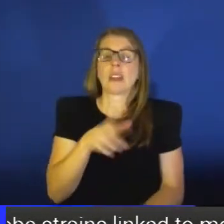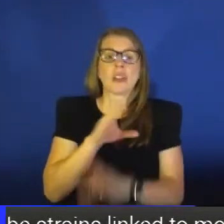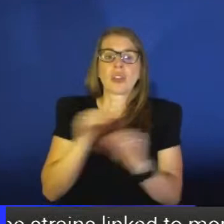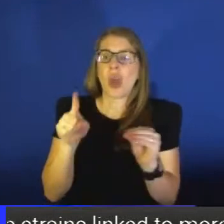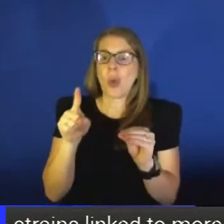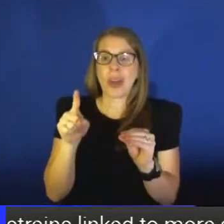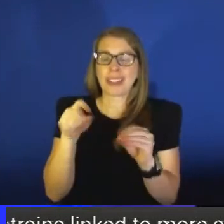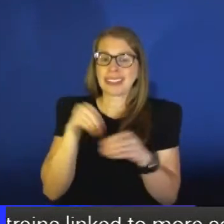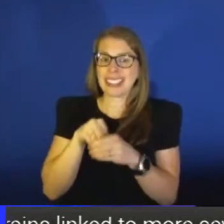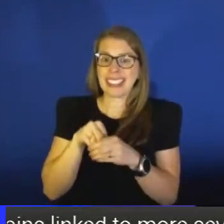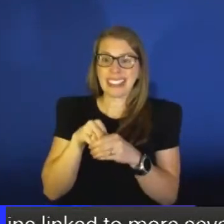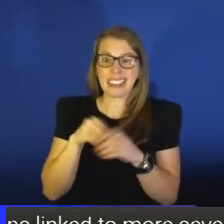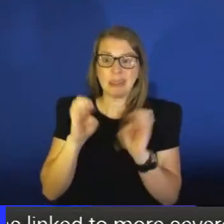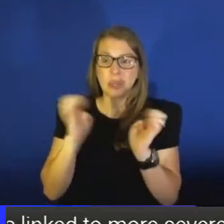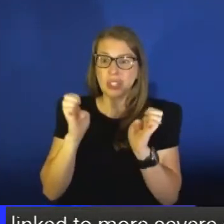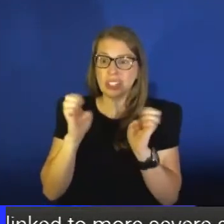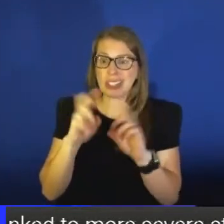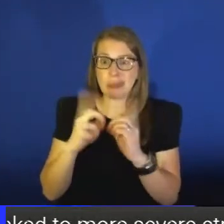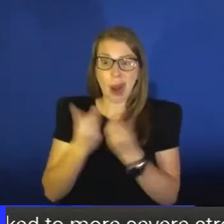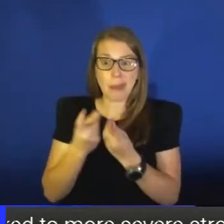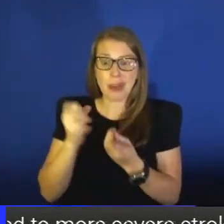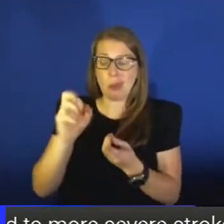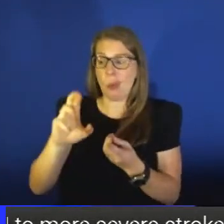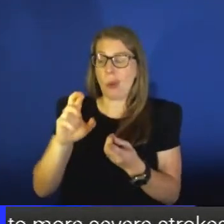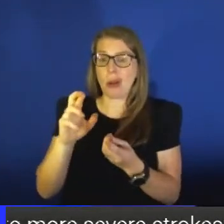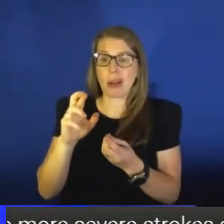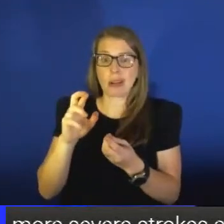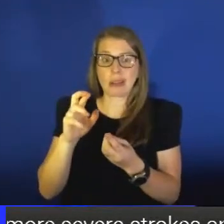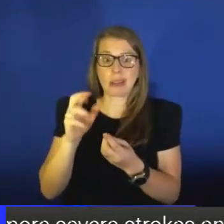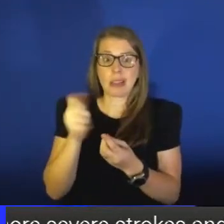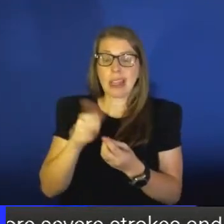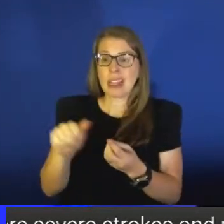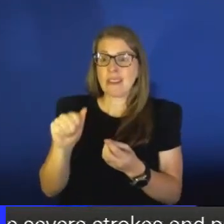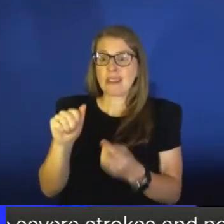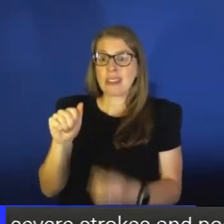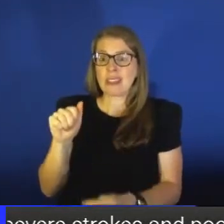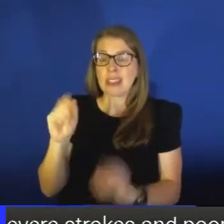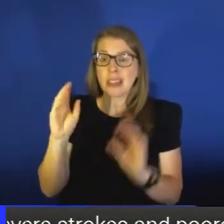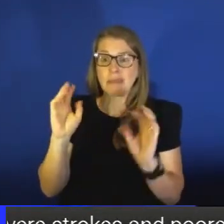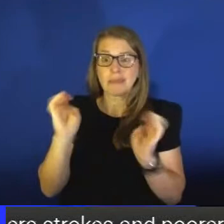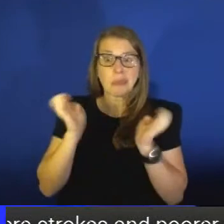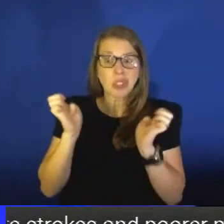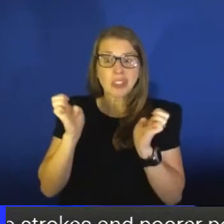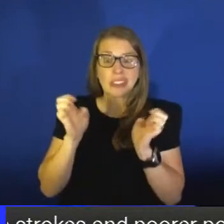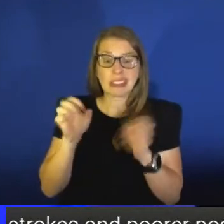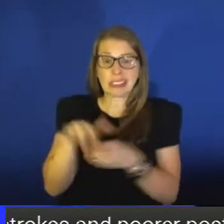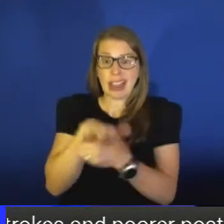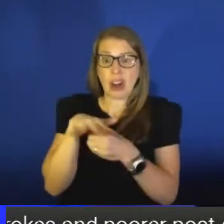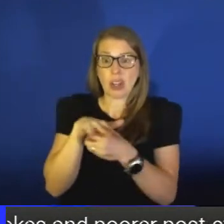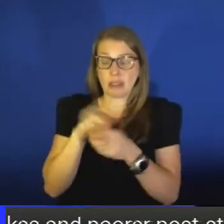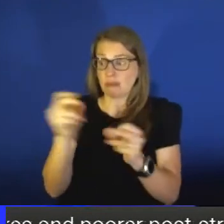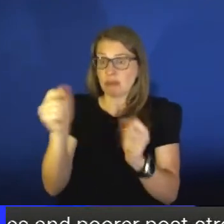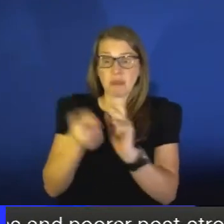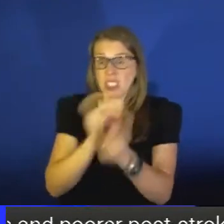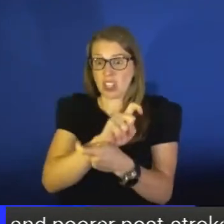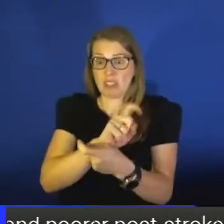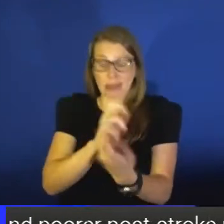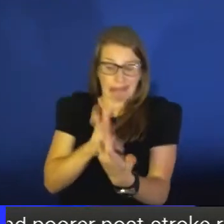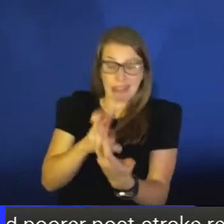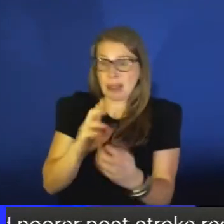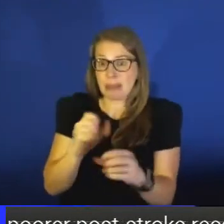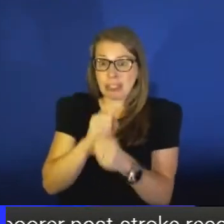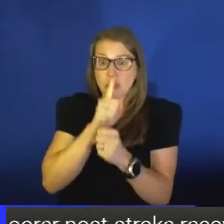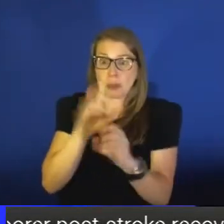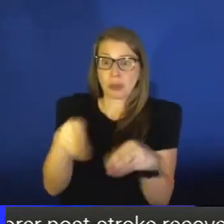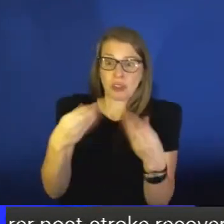ED or in any of our areas or our ambulatory areas, and needing to make really quick adjustments to make sure we were providing the very best